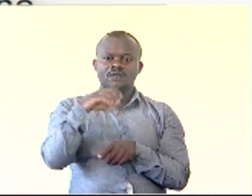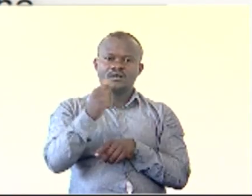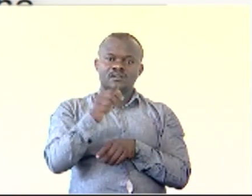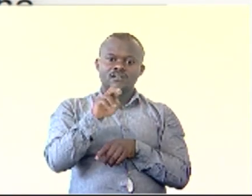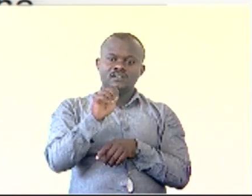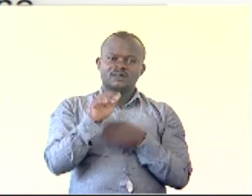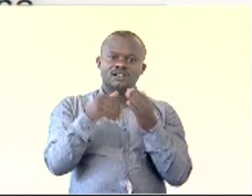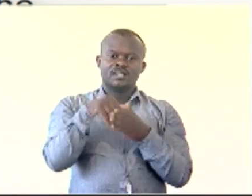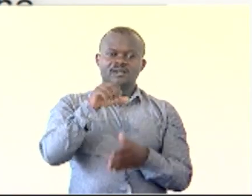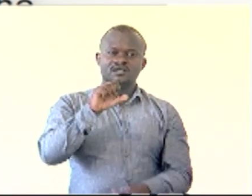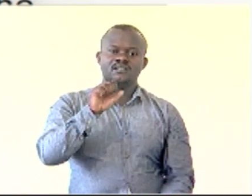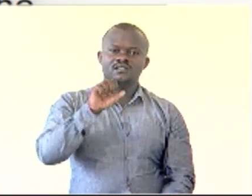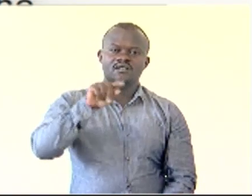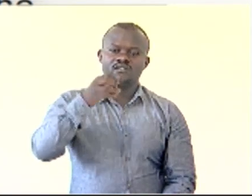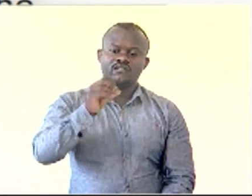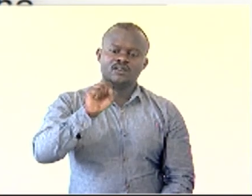even phosphates.